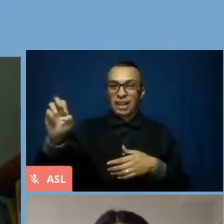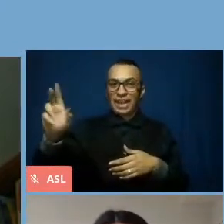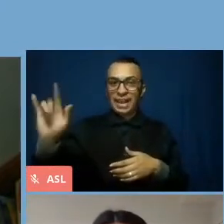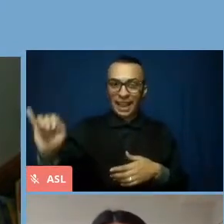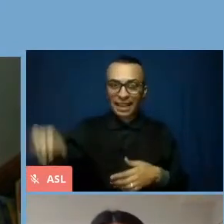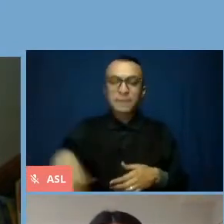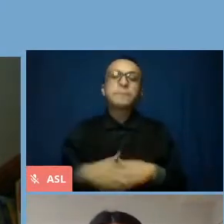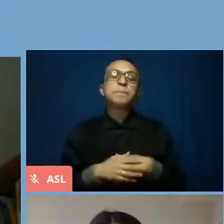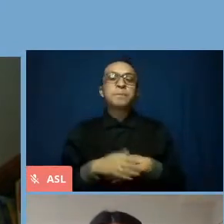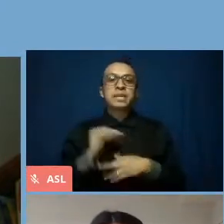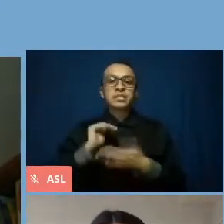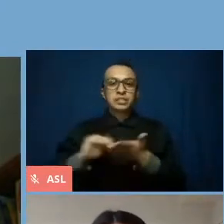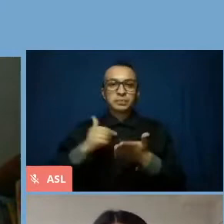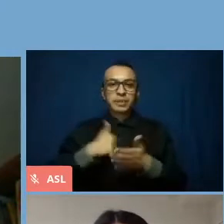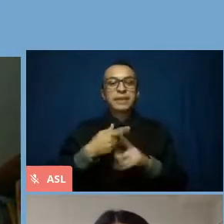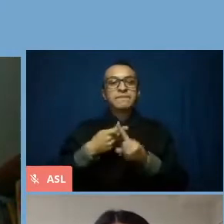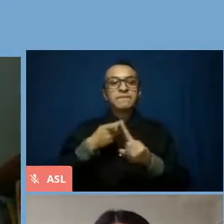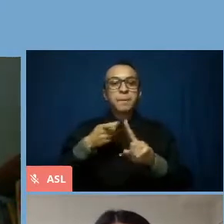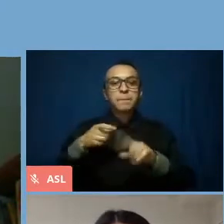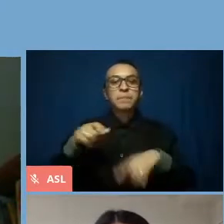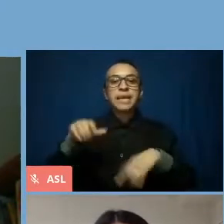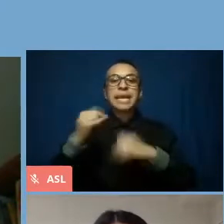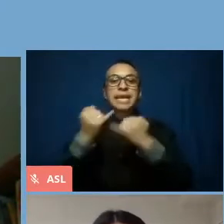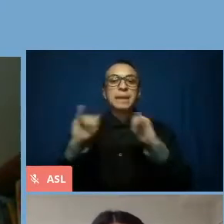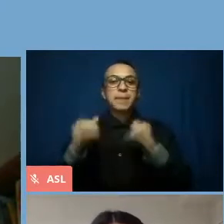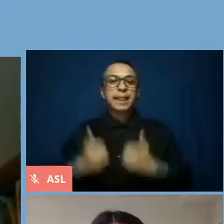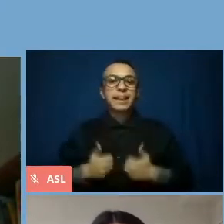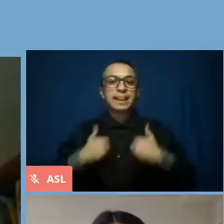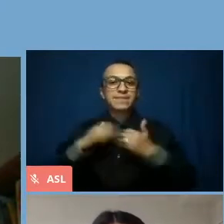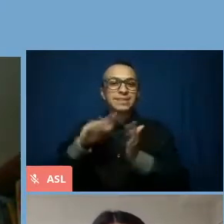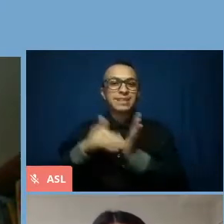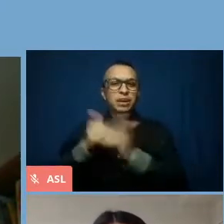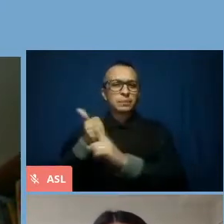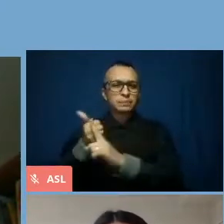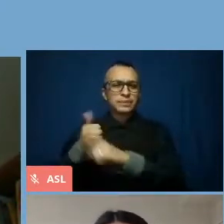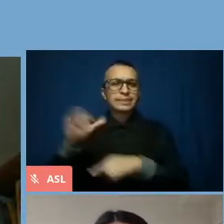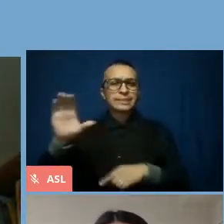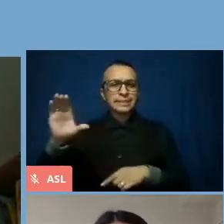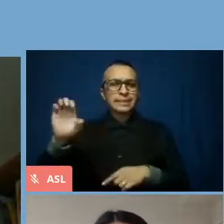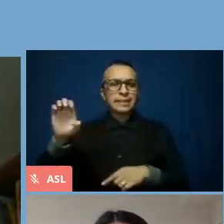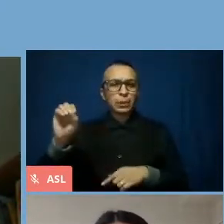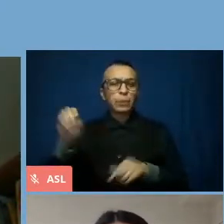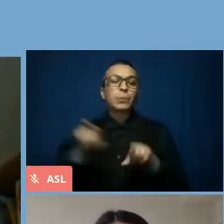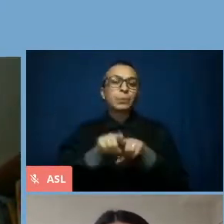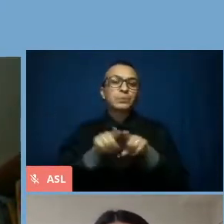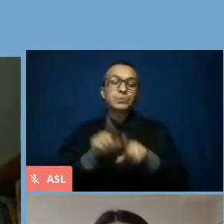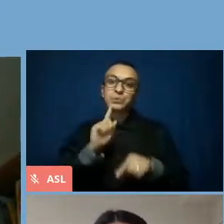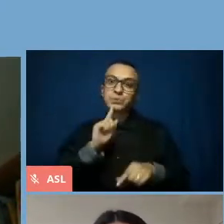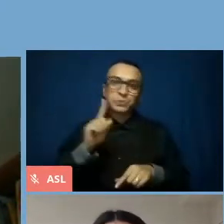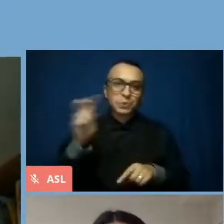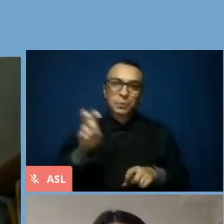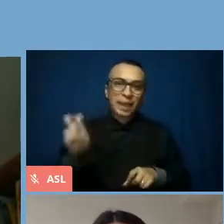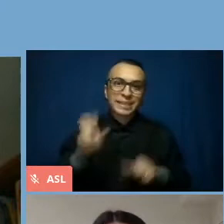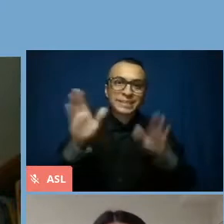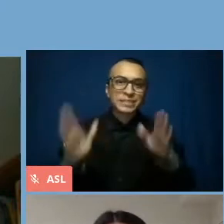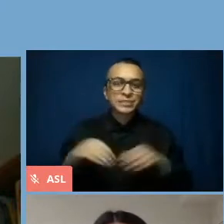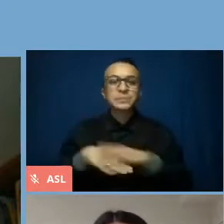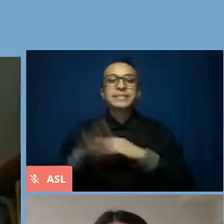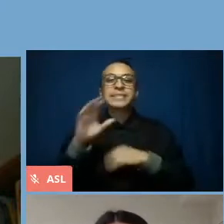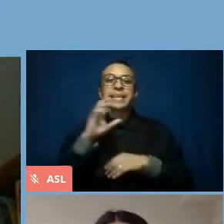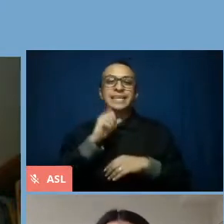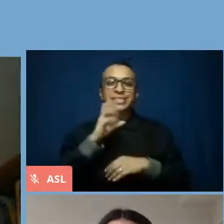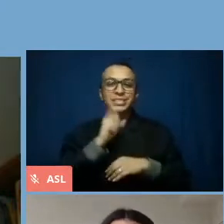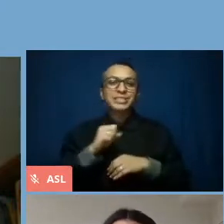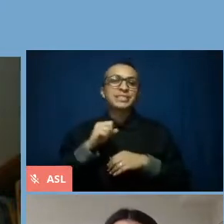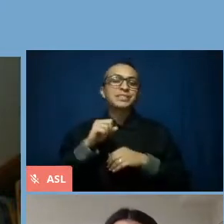Gillardin from the Marin Independent Living Center, where he is the CEO, as well as a true pioneer in the Aging Disability Resource